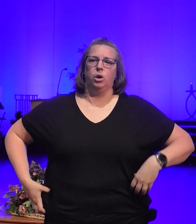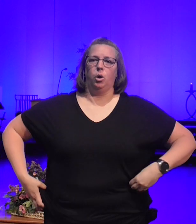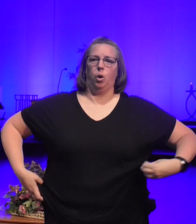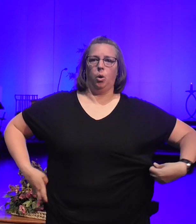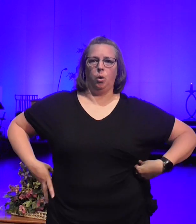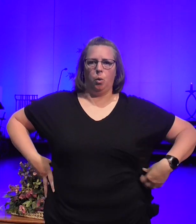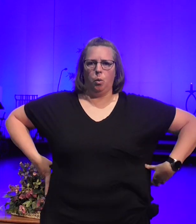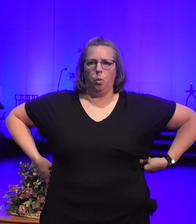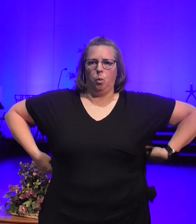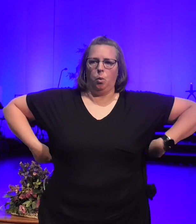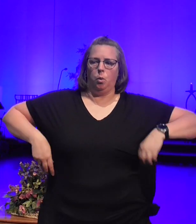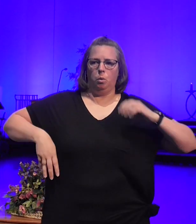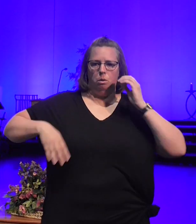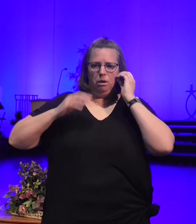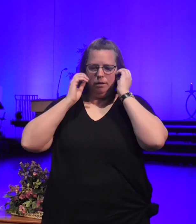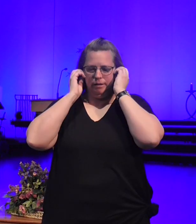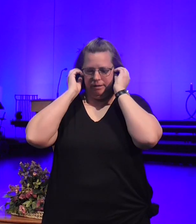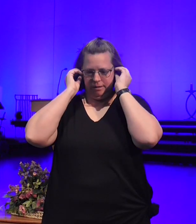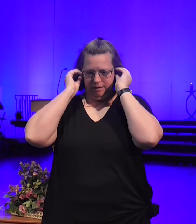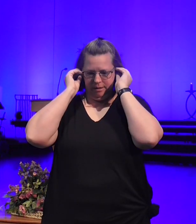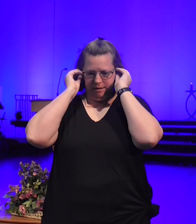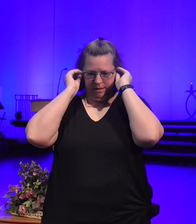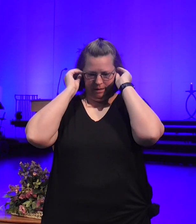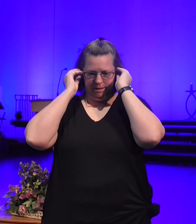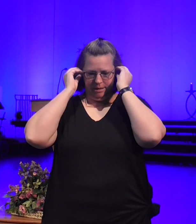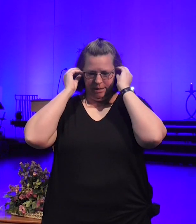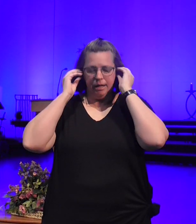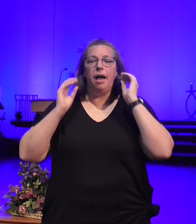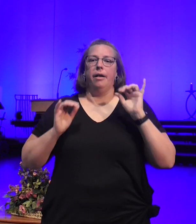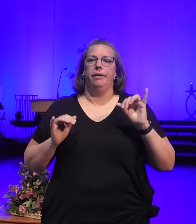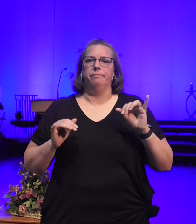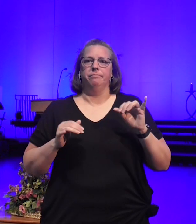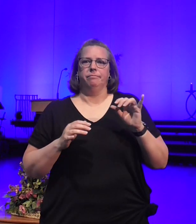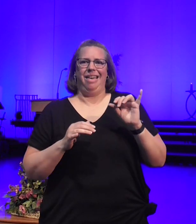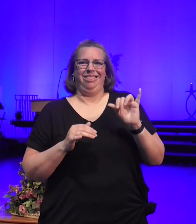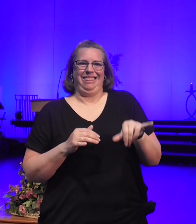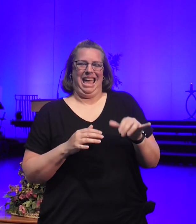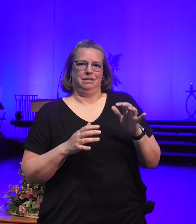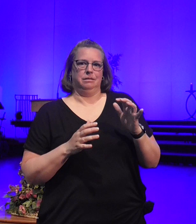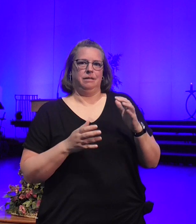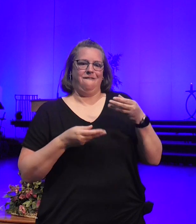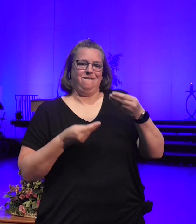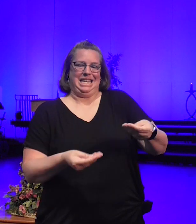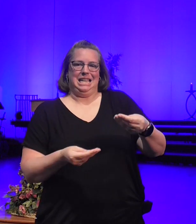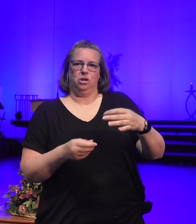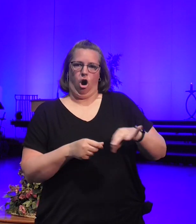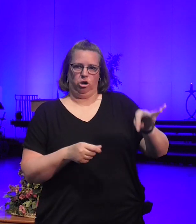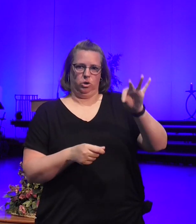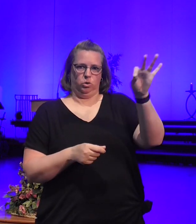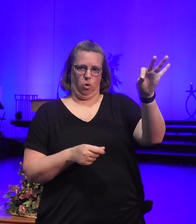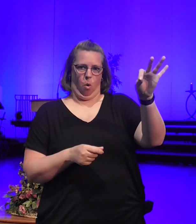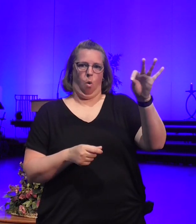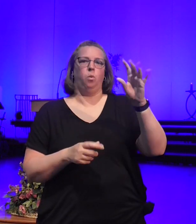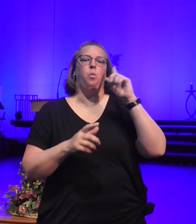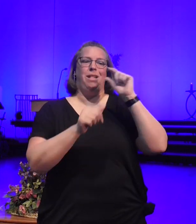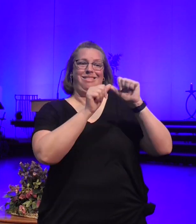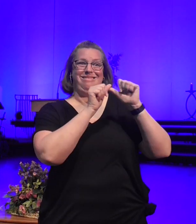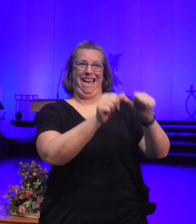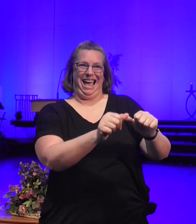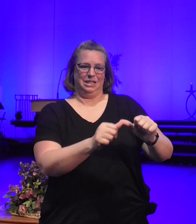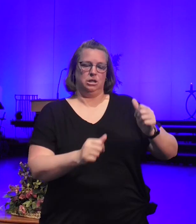God. There is that within us which will last forever. There is no other